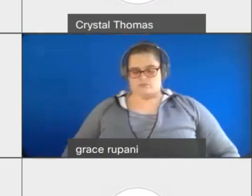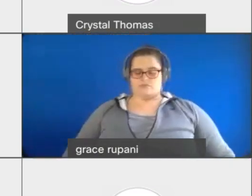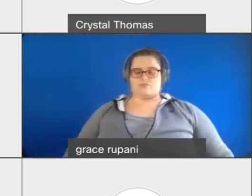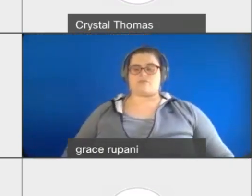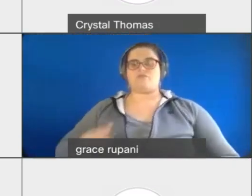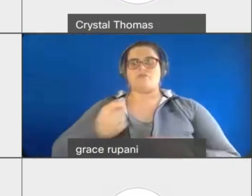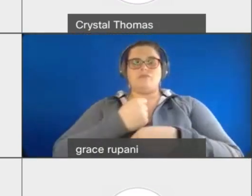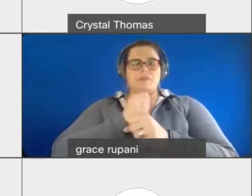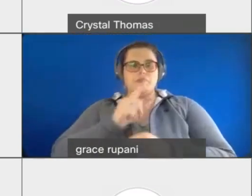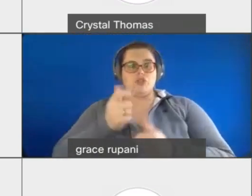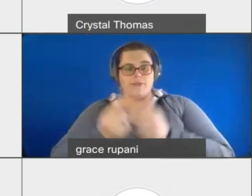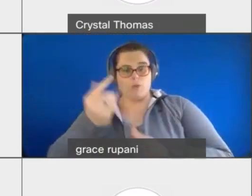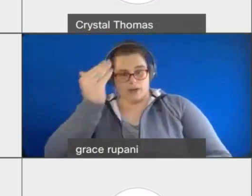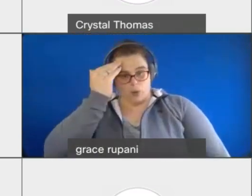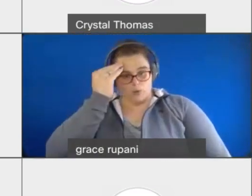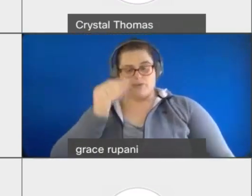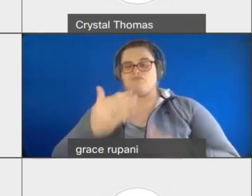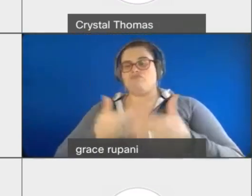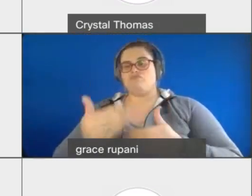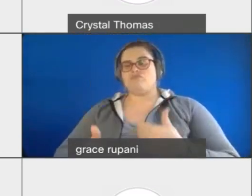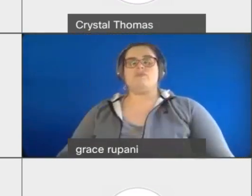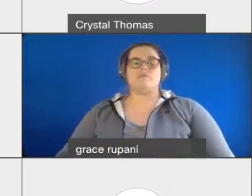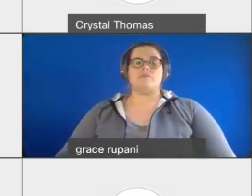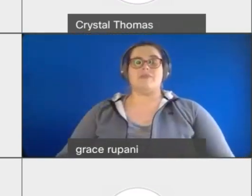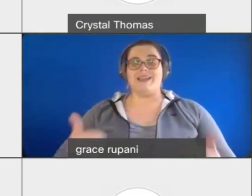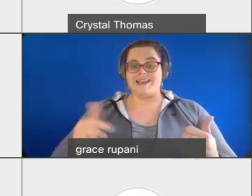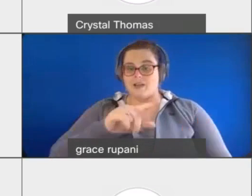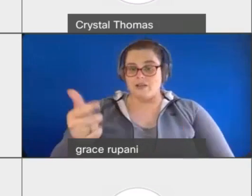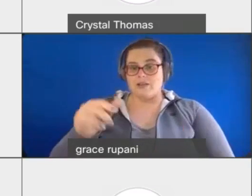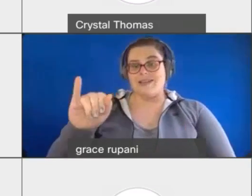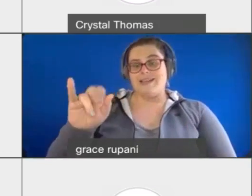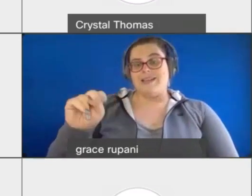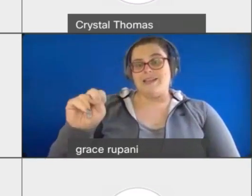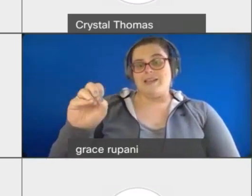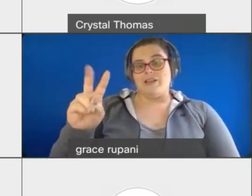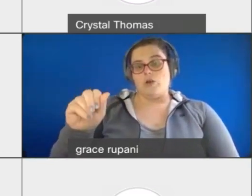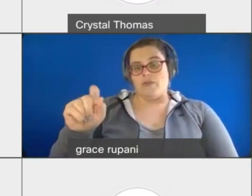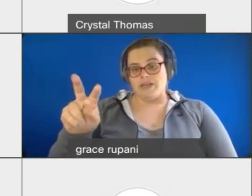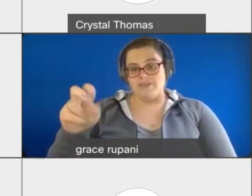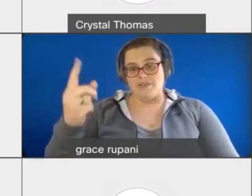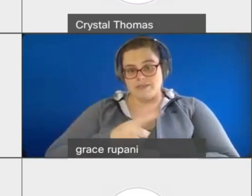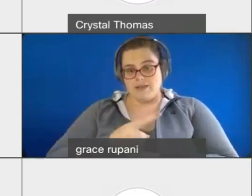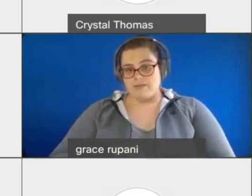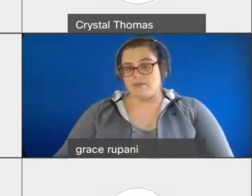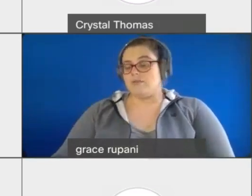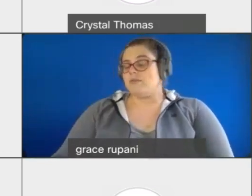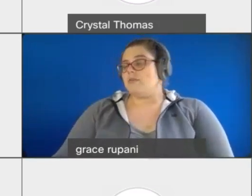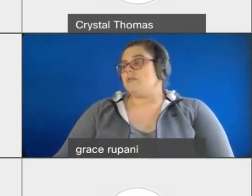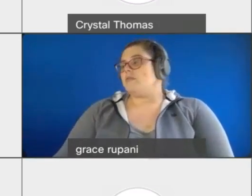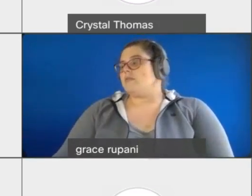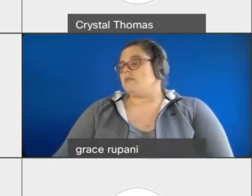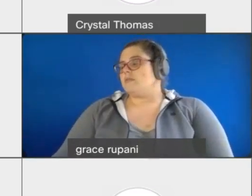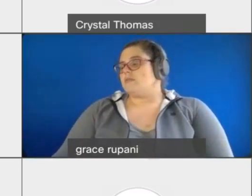and that we can move forward. At this time, I'm going to turn over to Innovative Day, who has joined us. Louise, you can go ahead and speak.